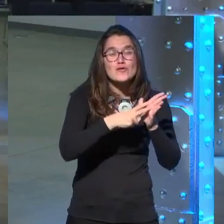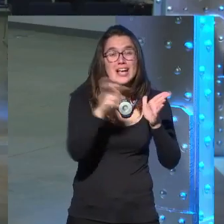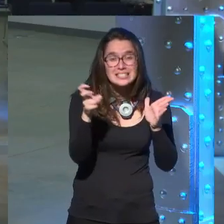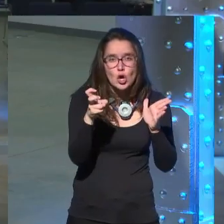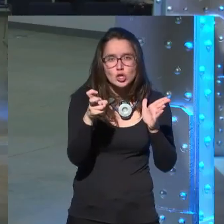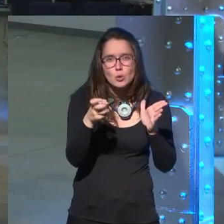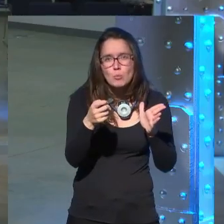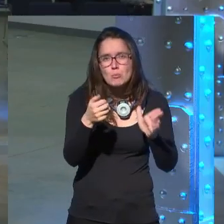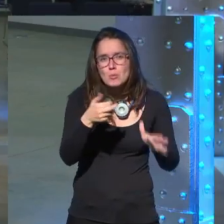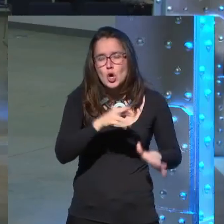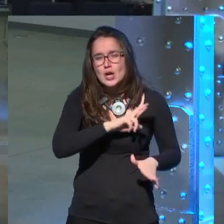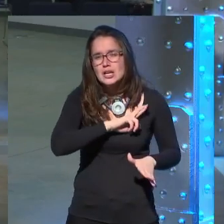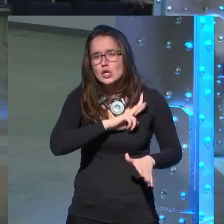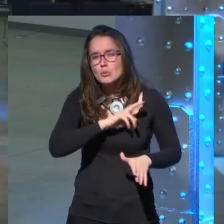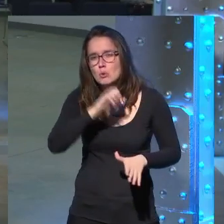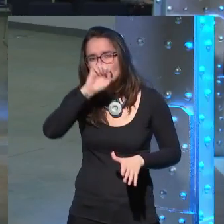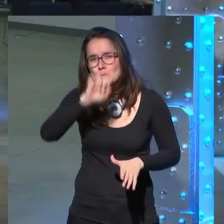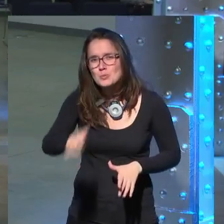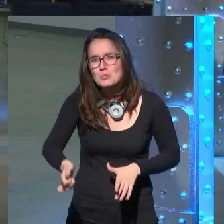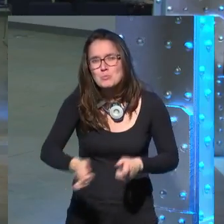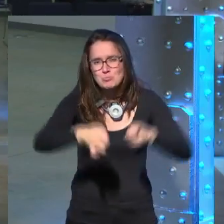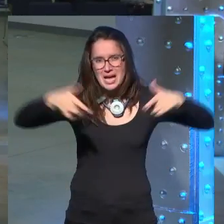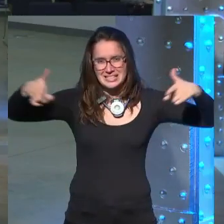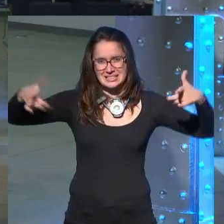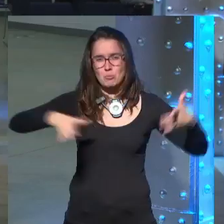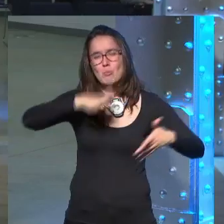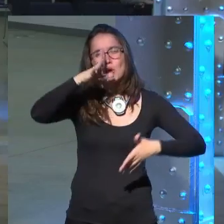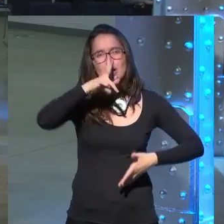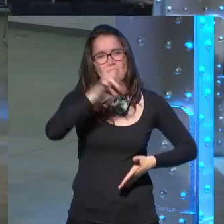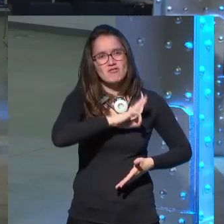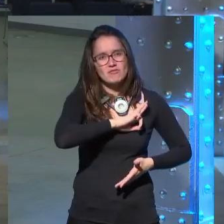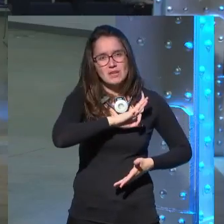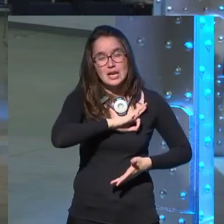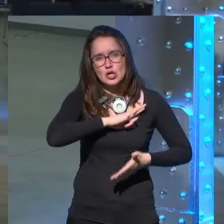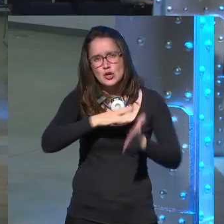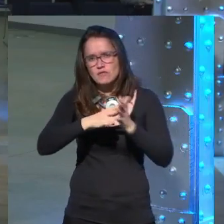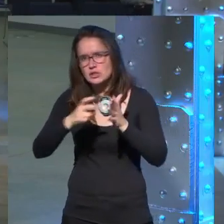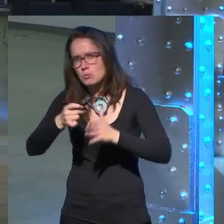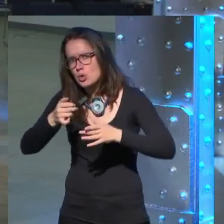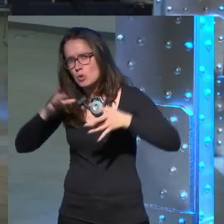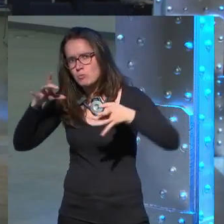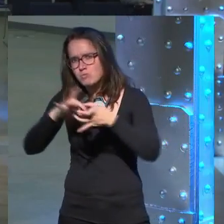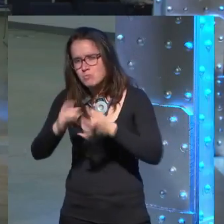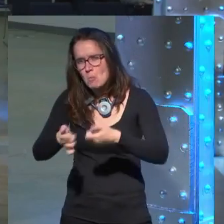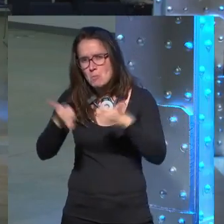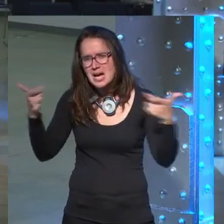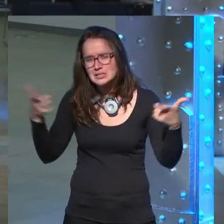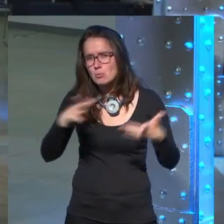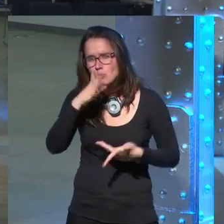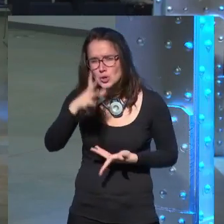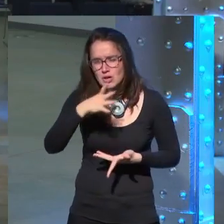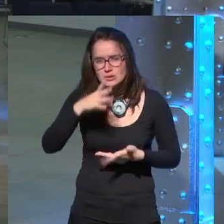the physicists are normally a little bit more religious. Why is that? Why do you think that